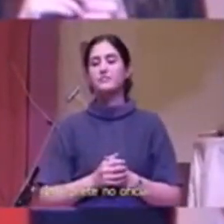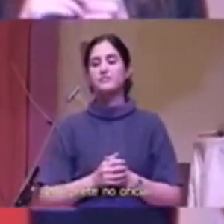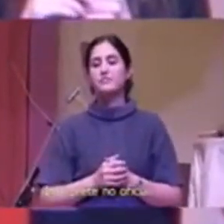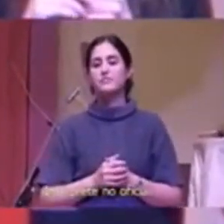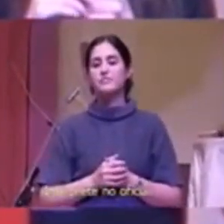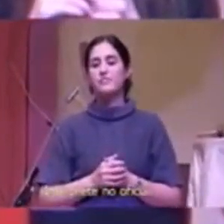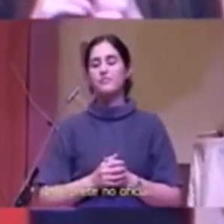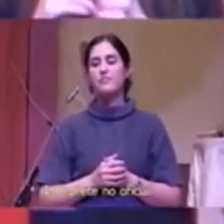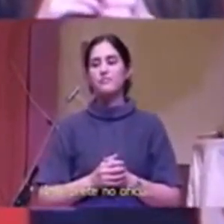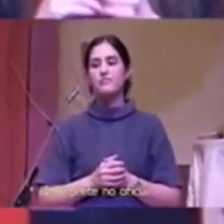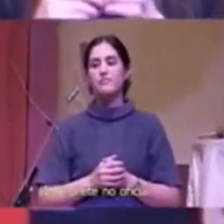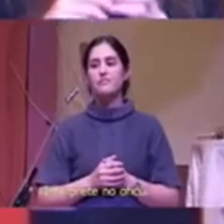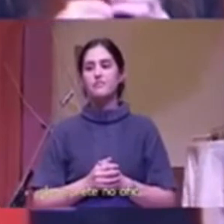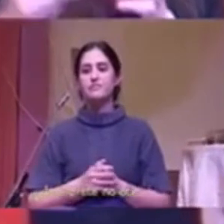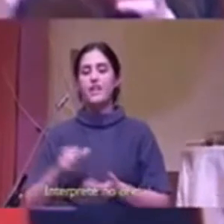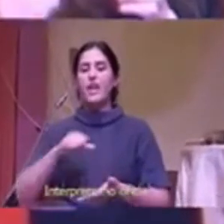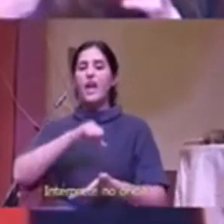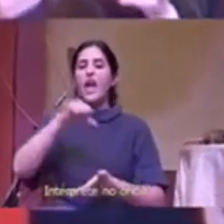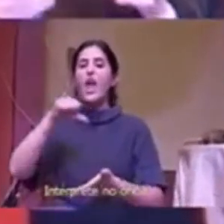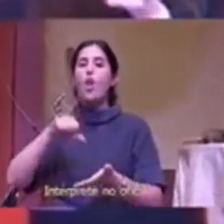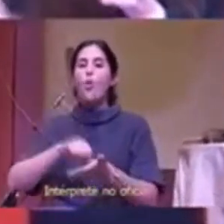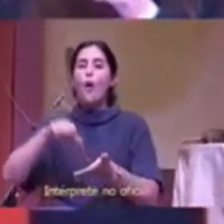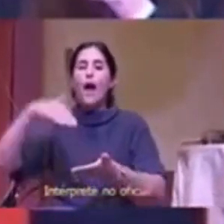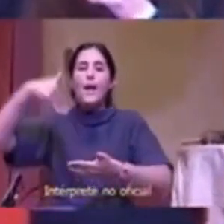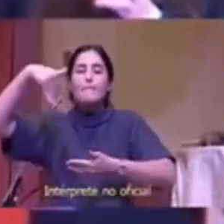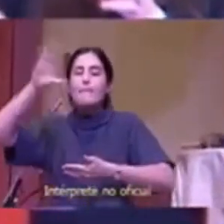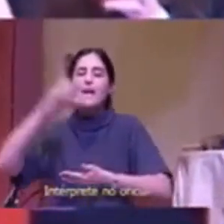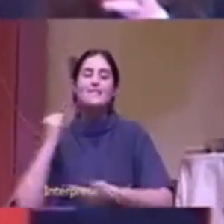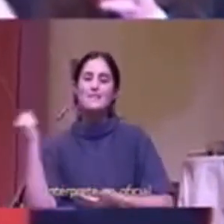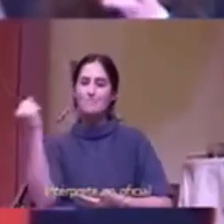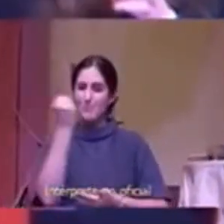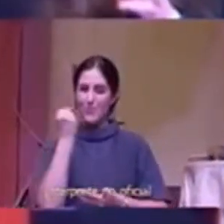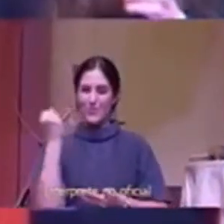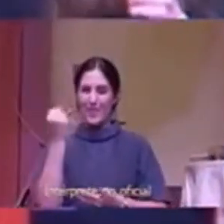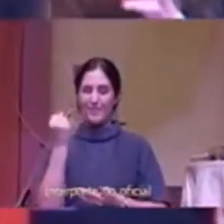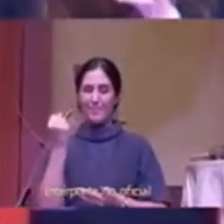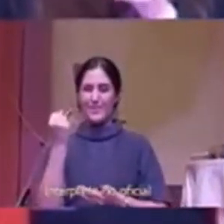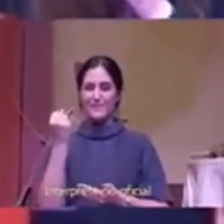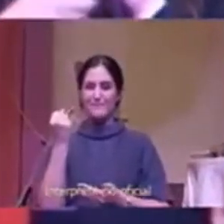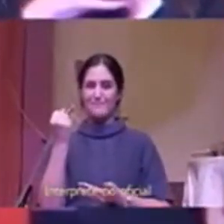one square meter behind a university podium. Es el metro cuadrado detrás de